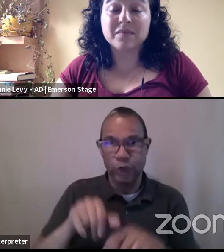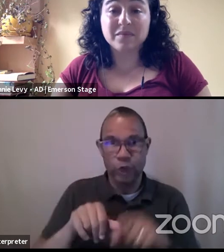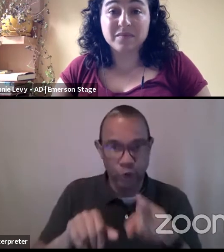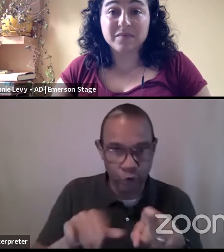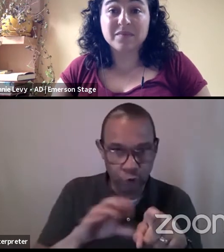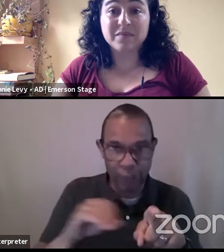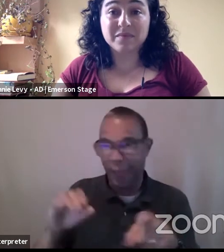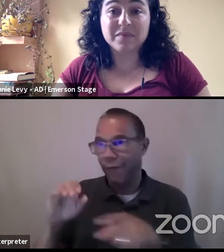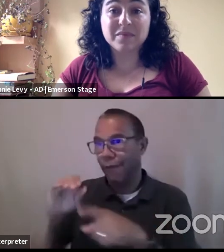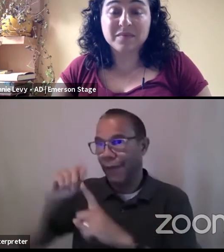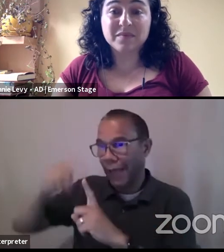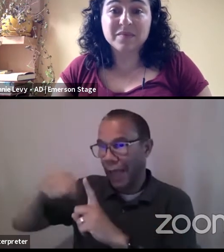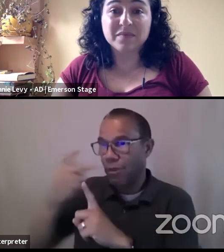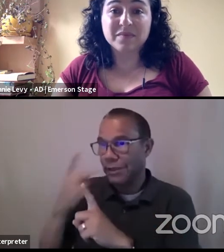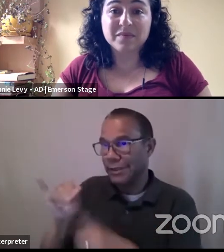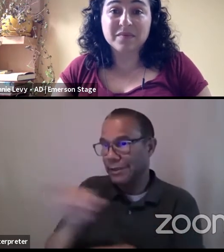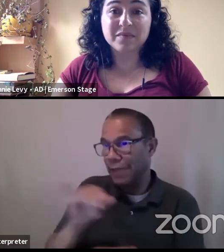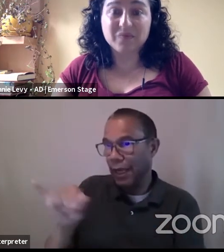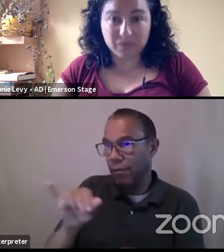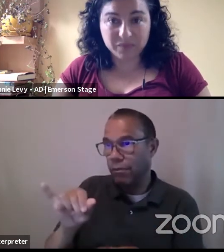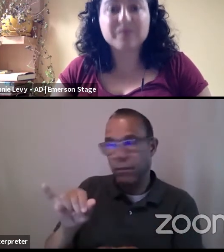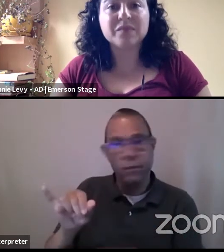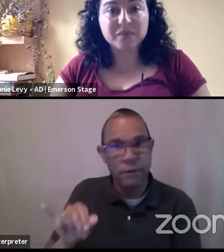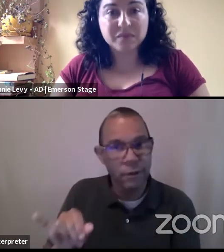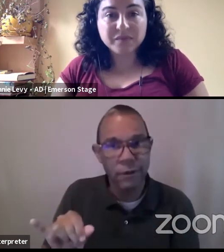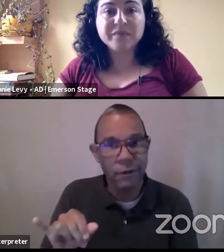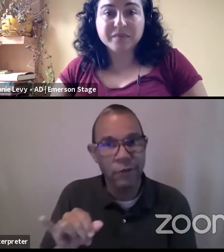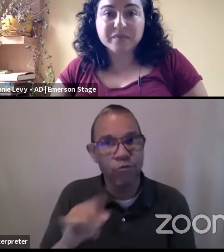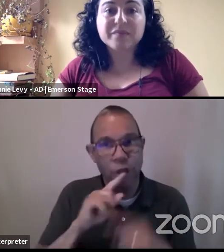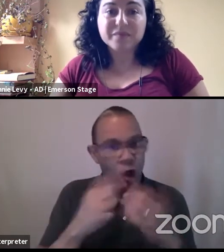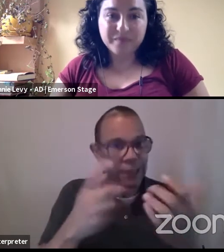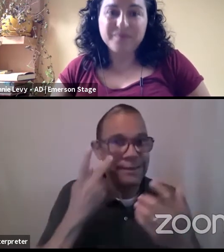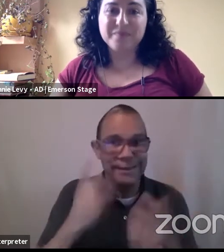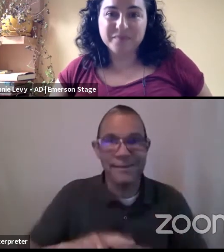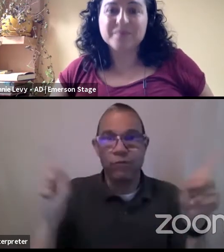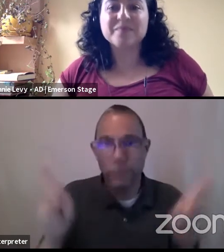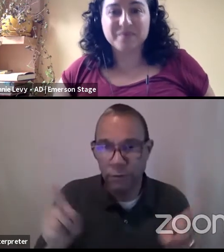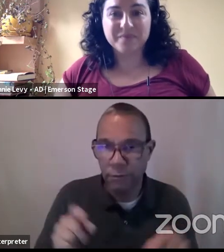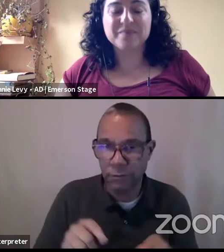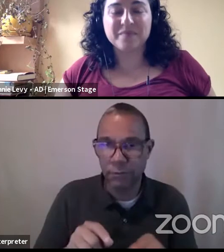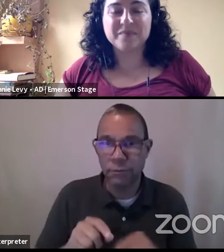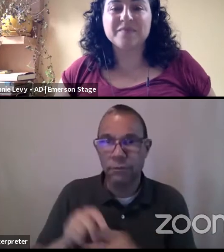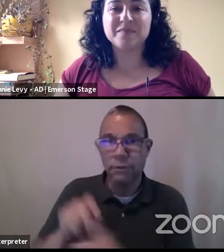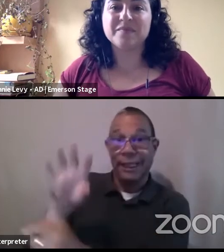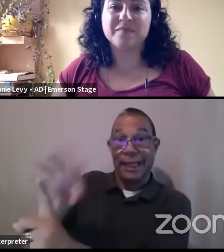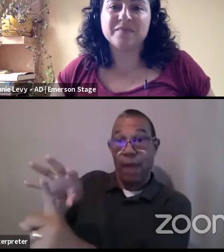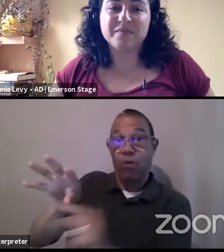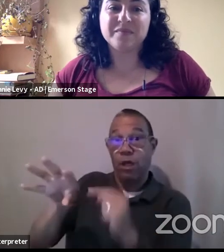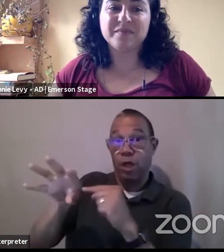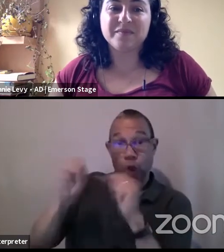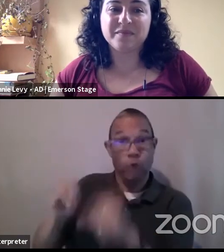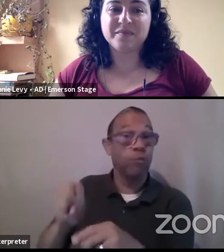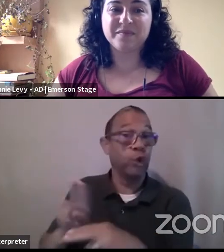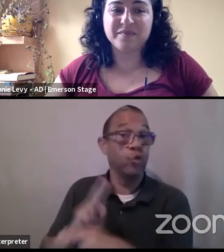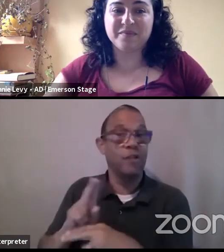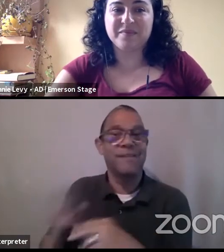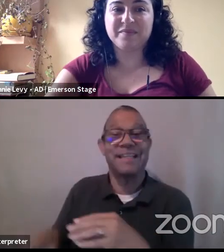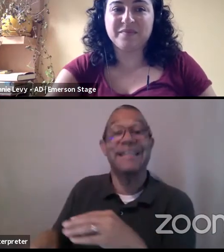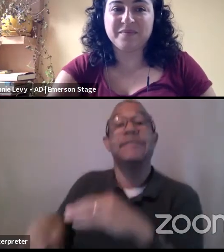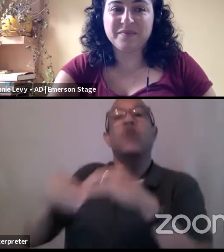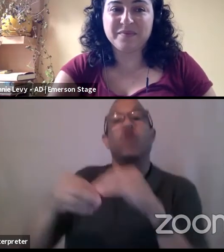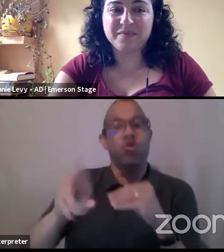you actually see different things. So the camera could be used as an additional reality that's